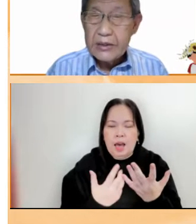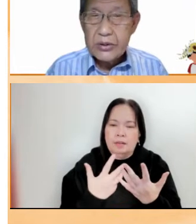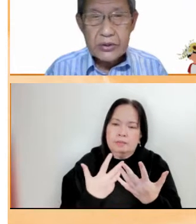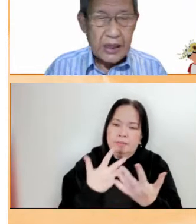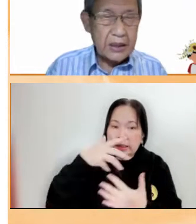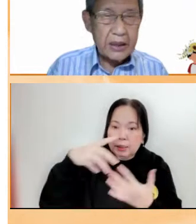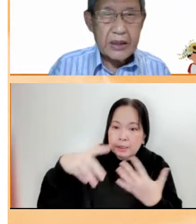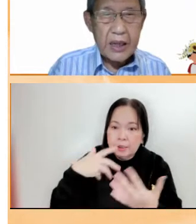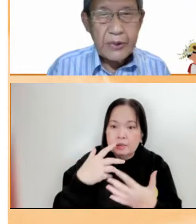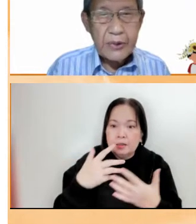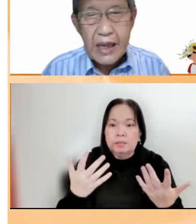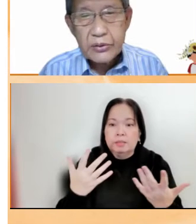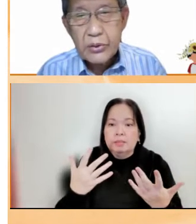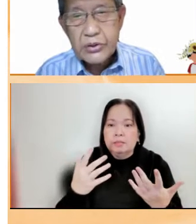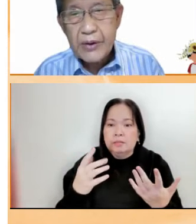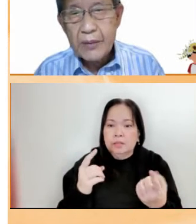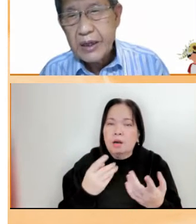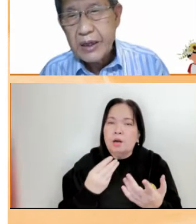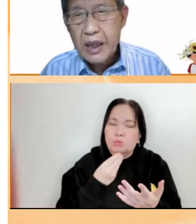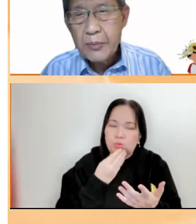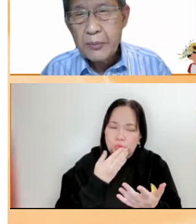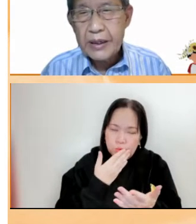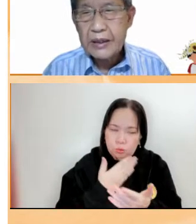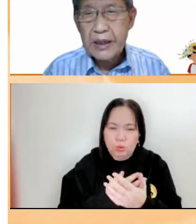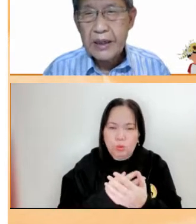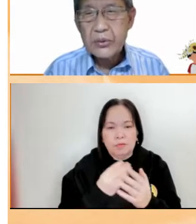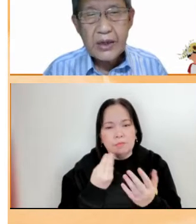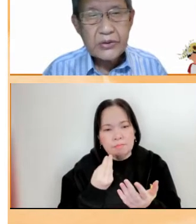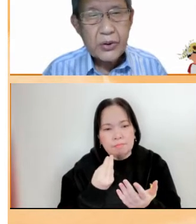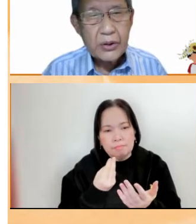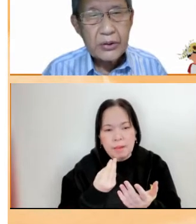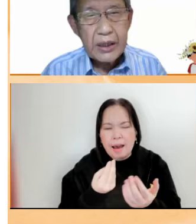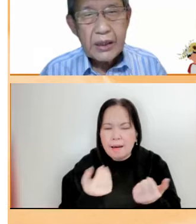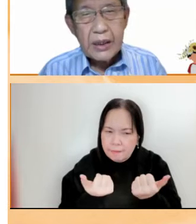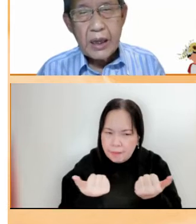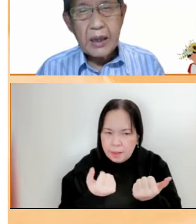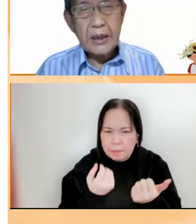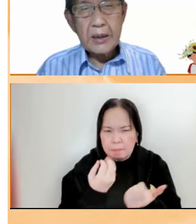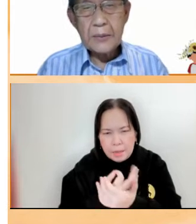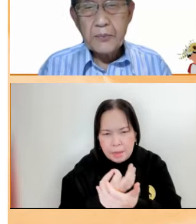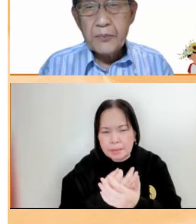high social economic status, family income, parental education,